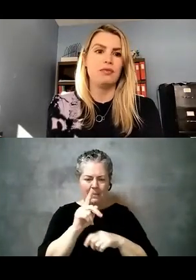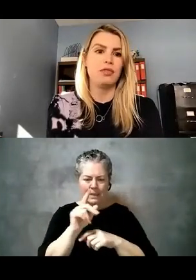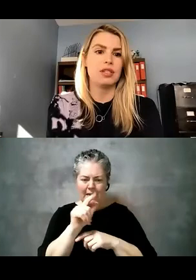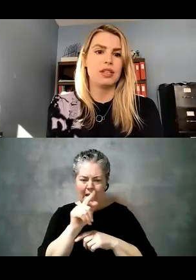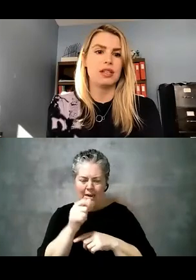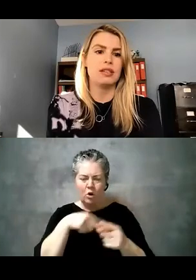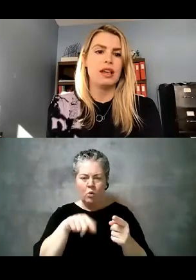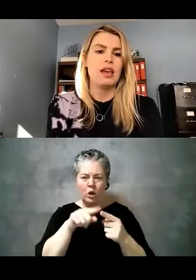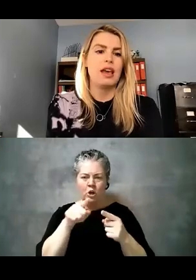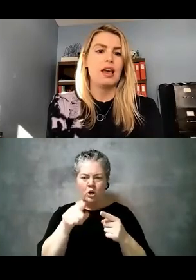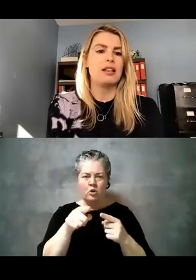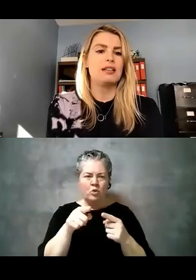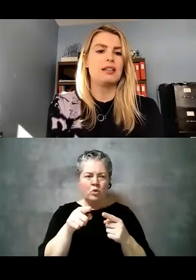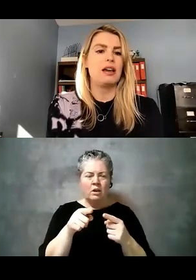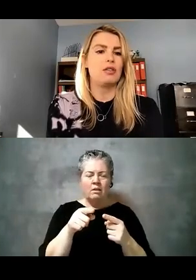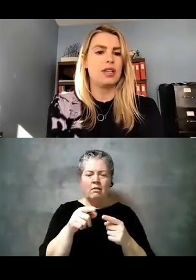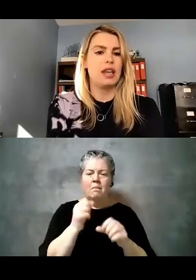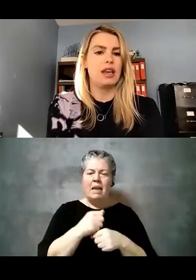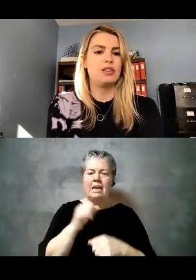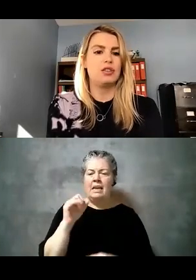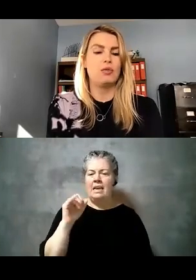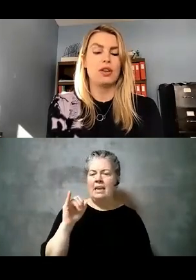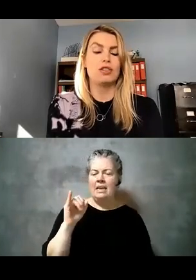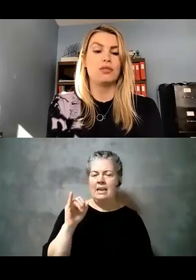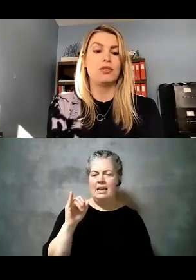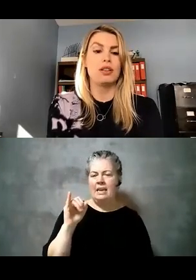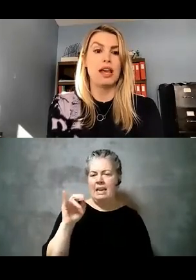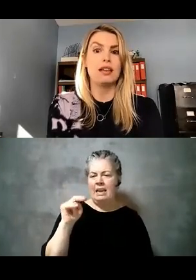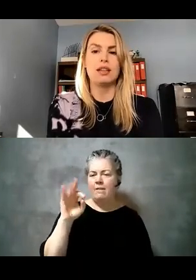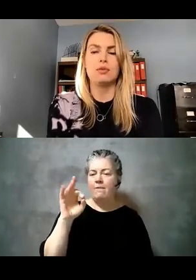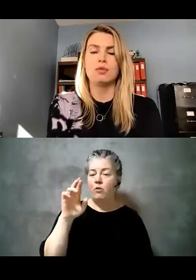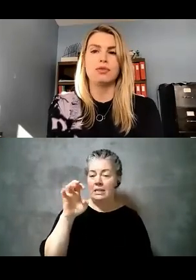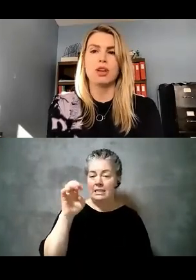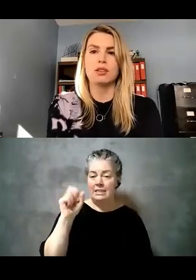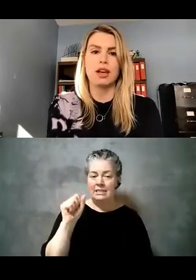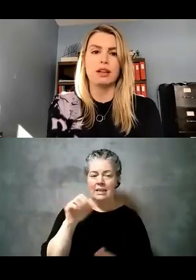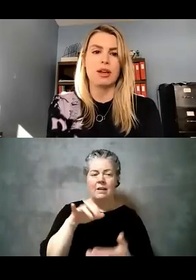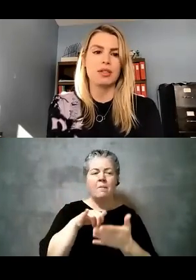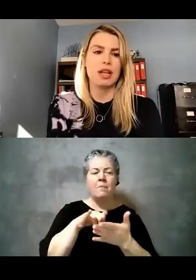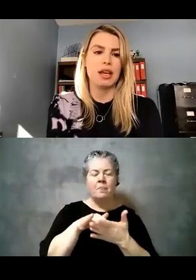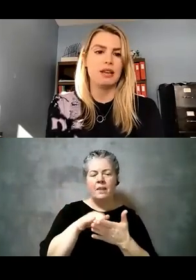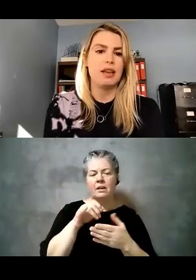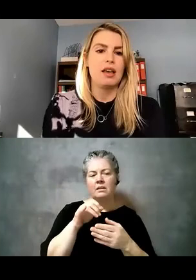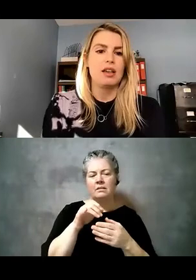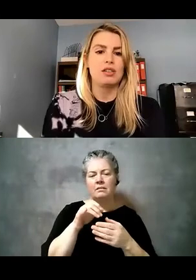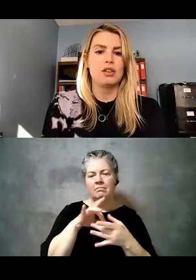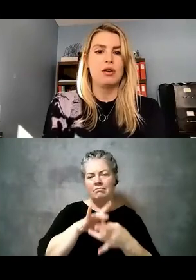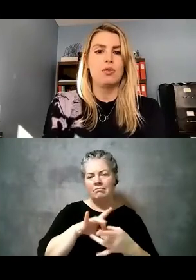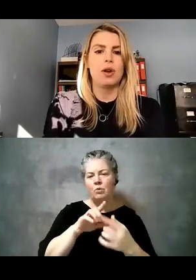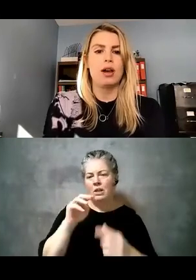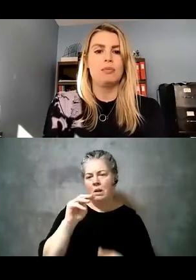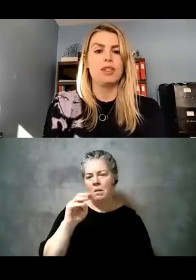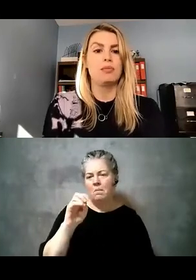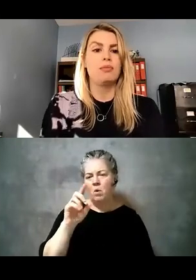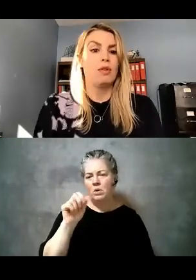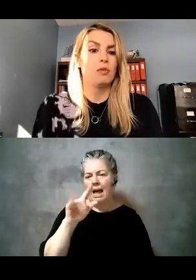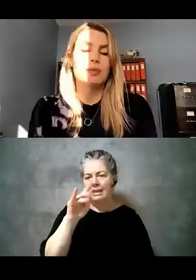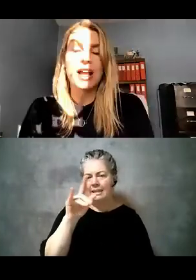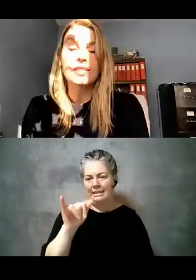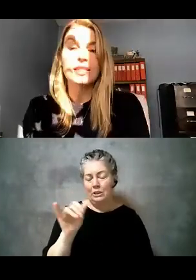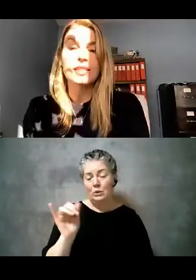making inferences. And that goes again to questions of causality, which we've talked a lot about today. So